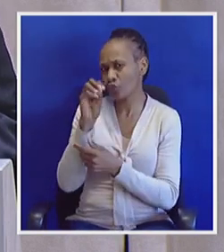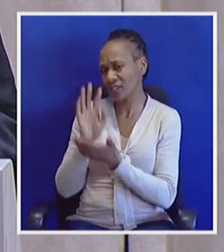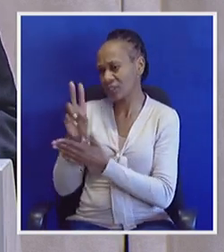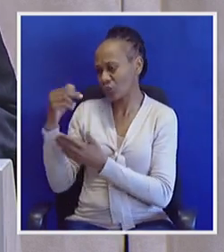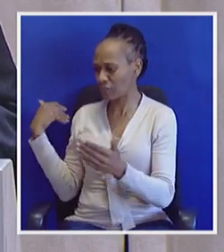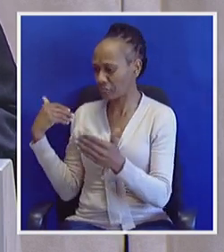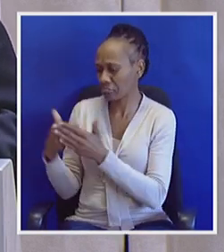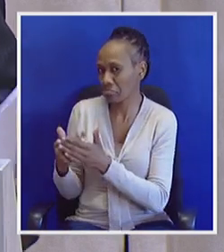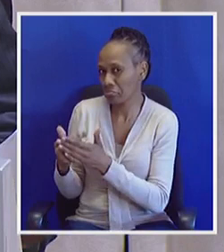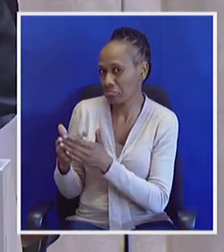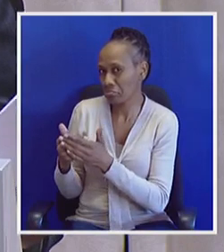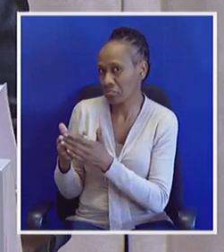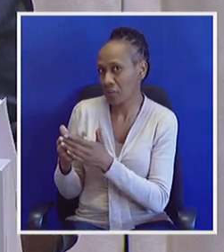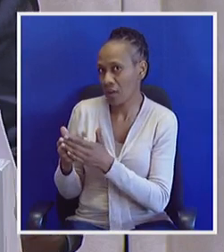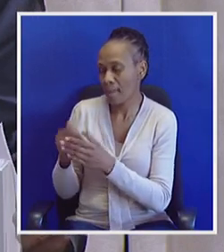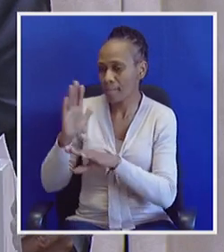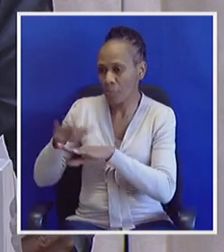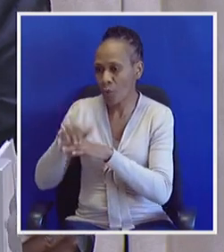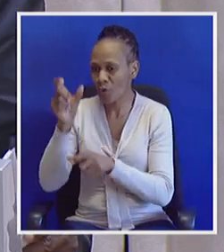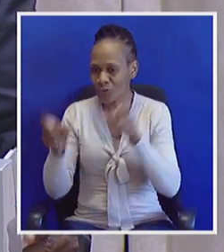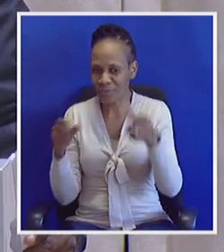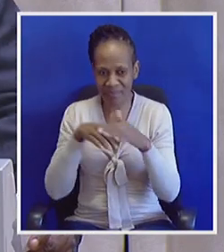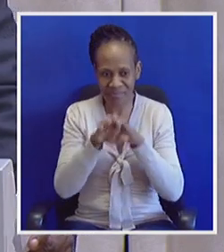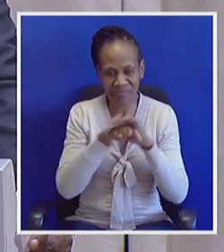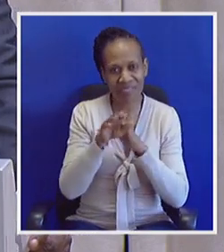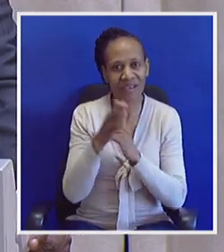thus enabling access for thousands of young people.